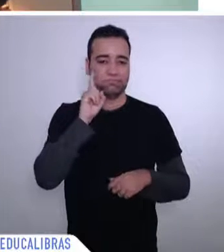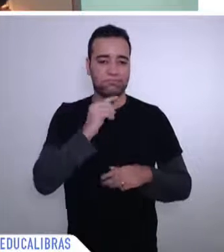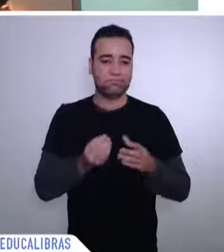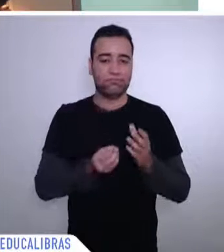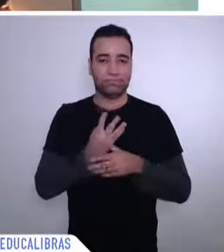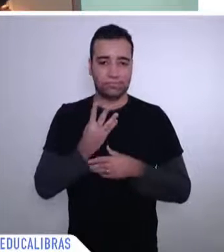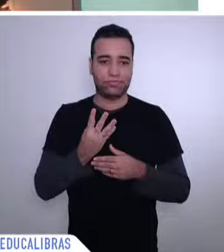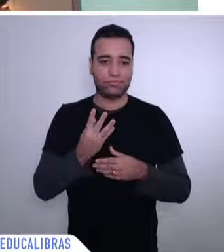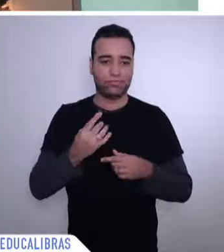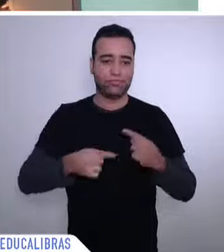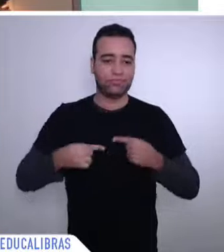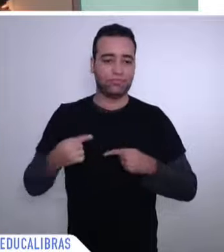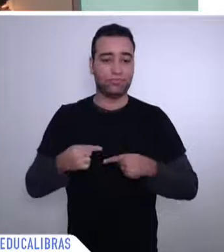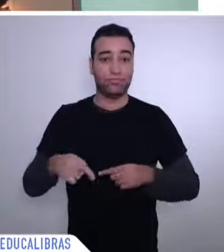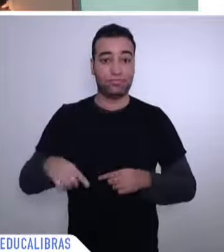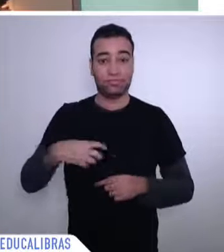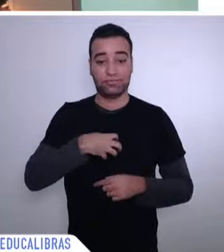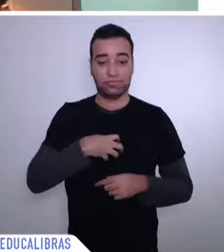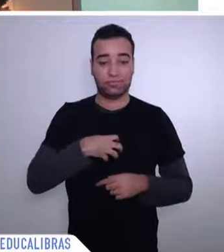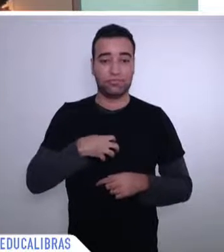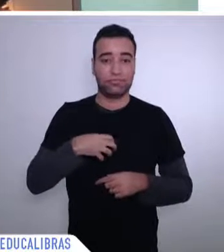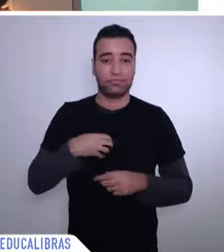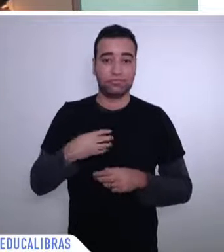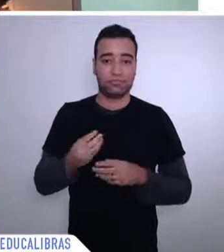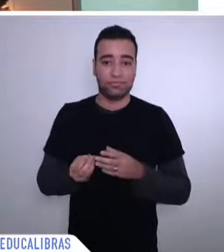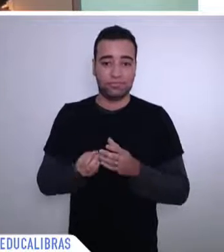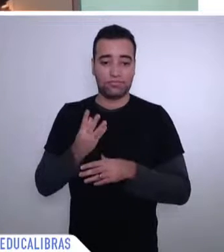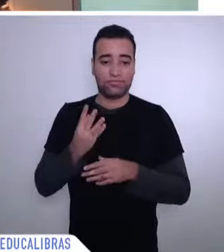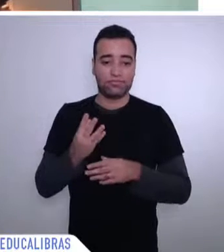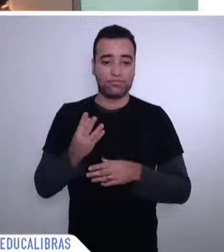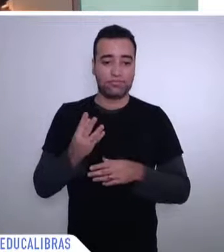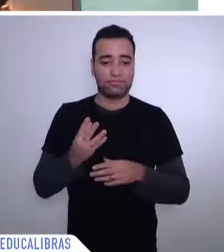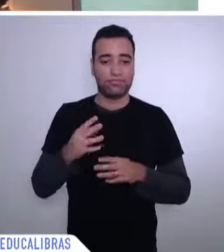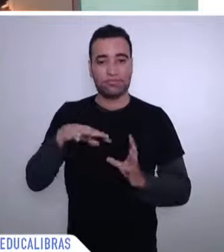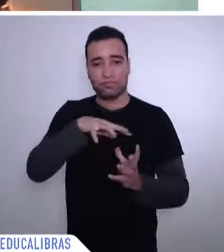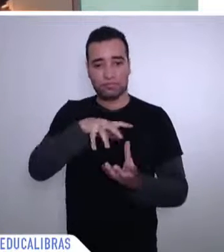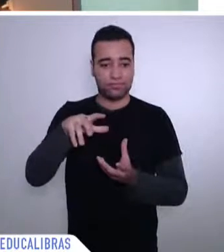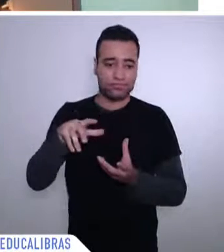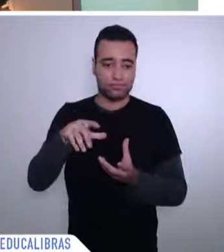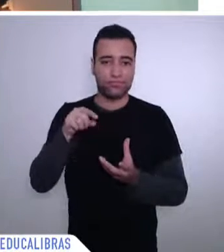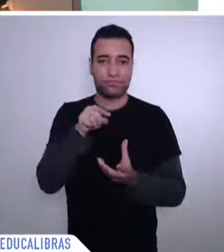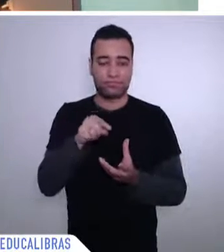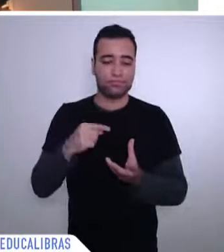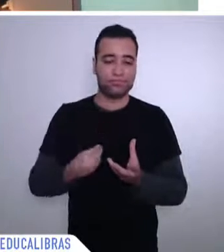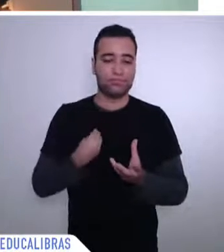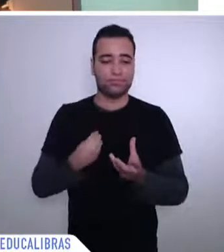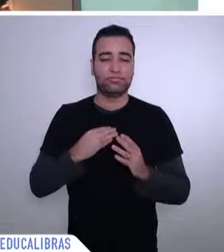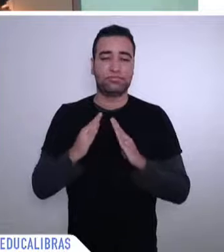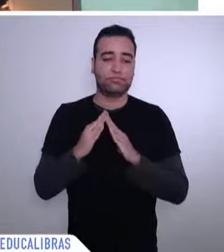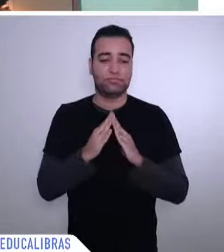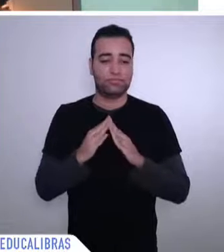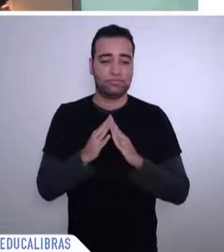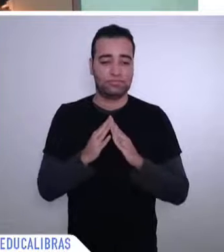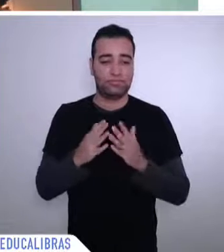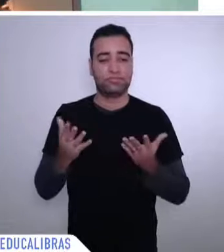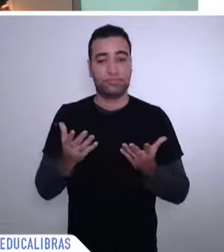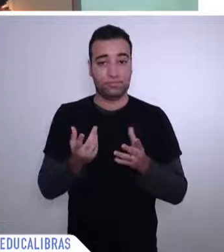and she's also a political scientist and anthropologist, a way to create an